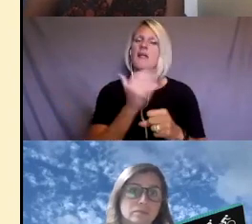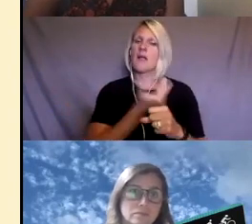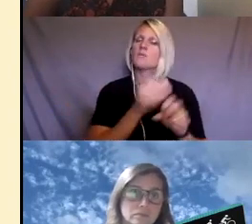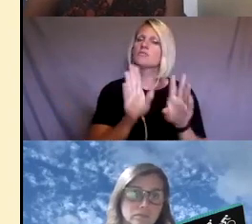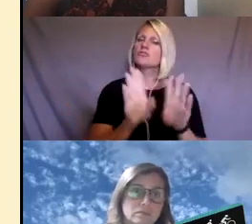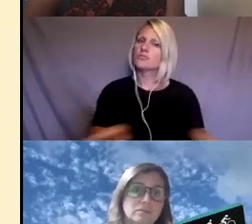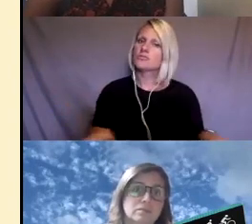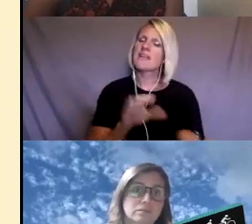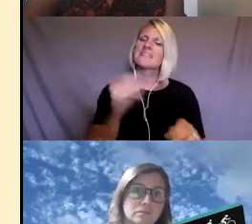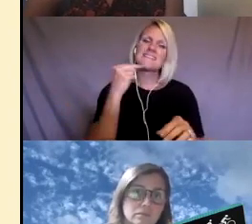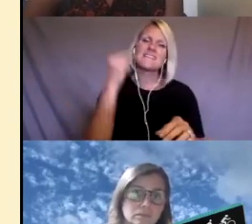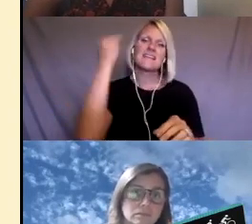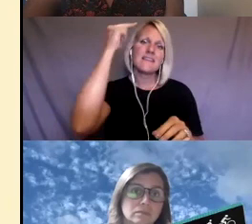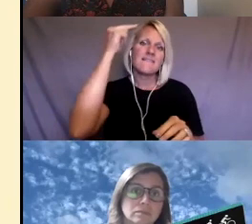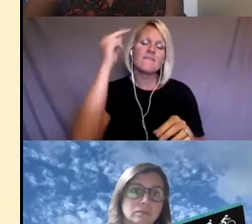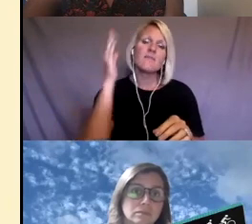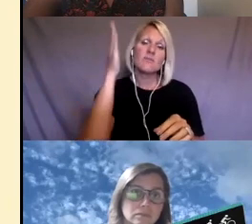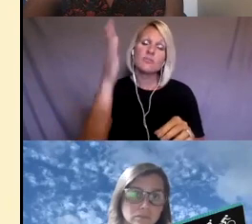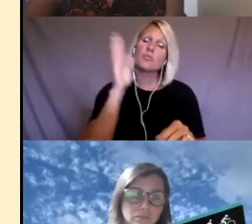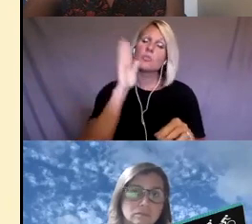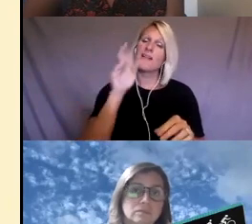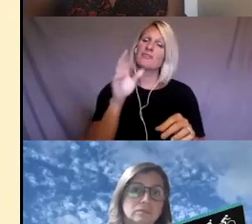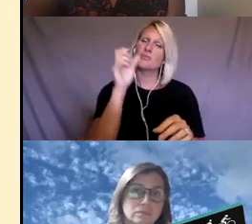and nieces and nephews will have to fight,